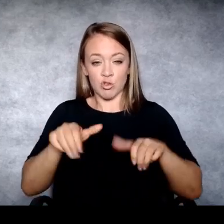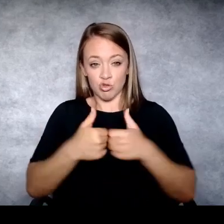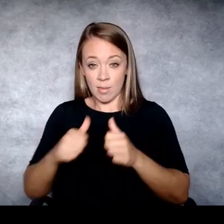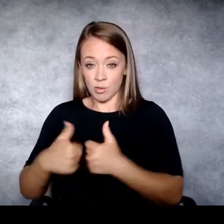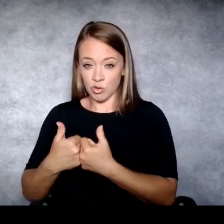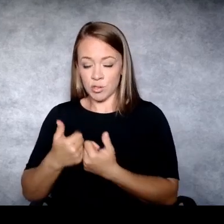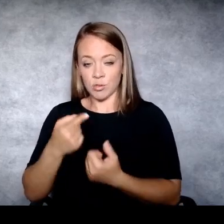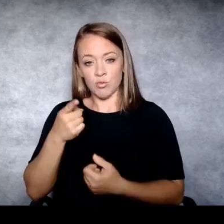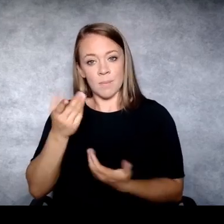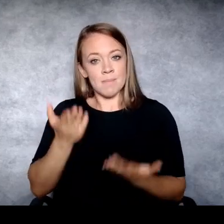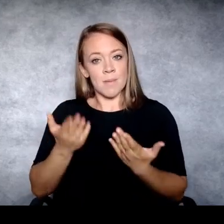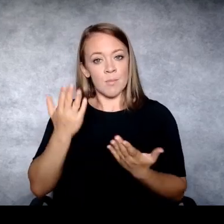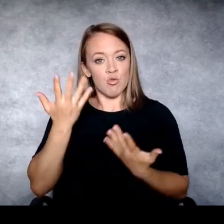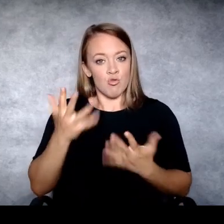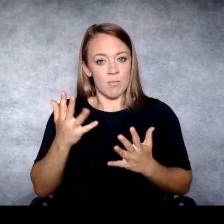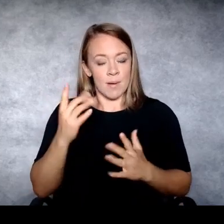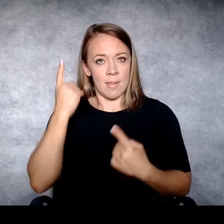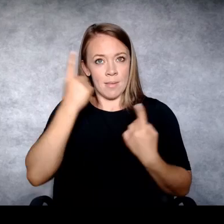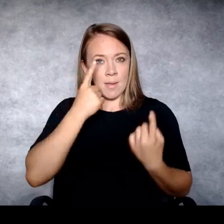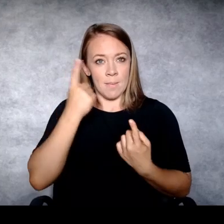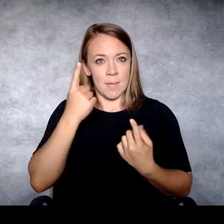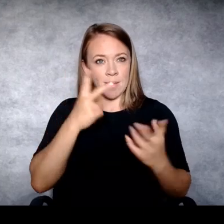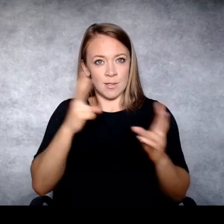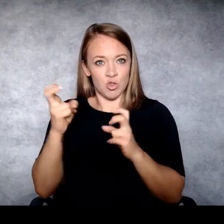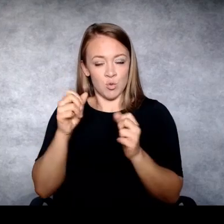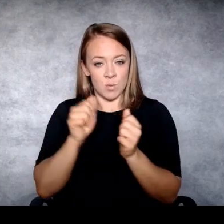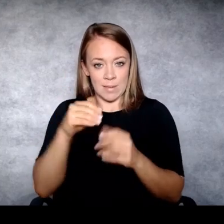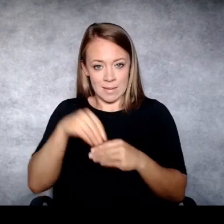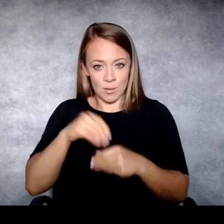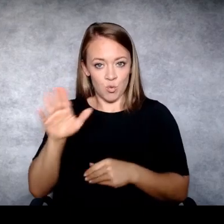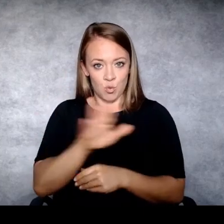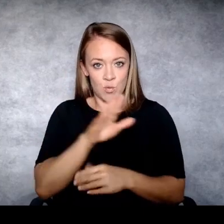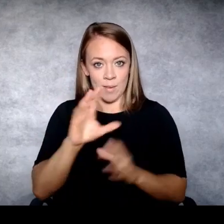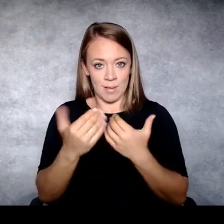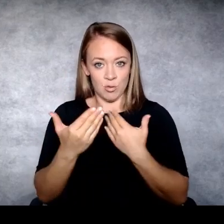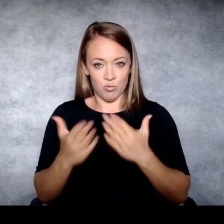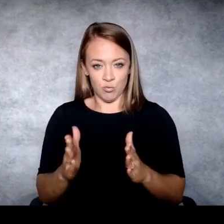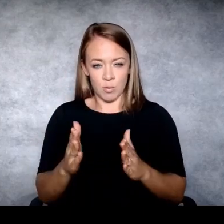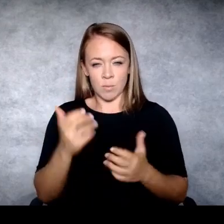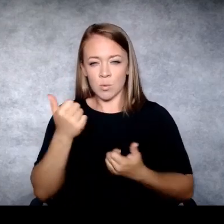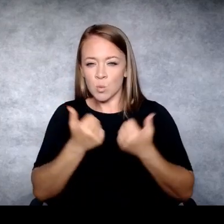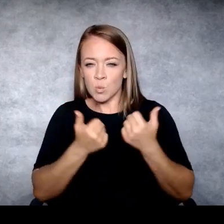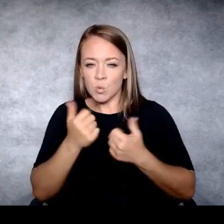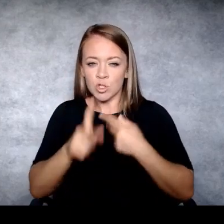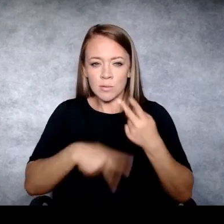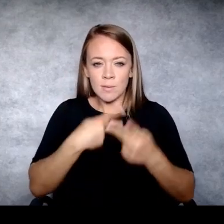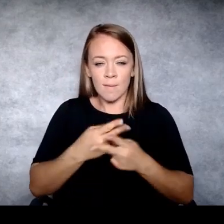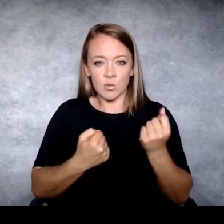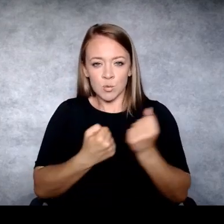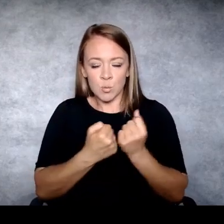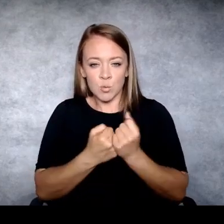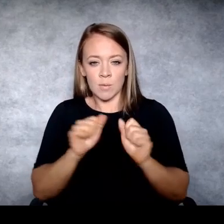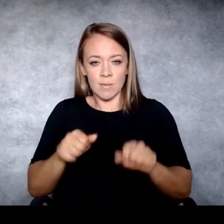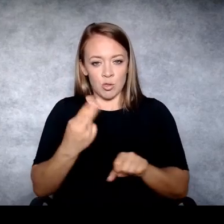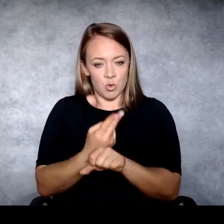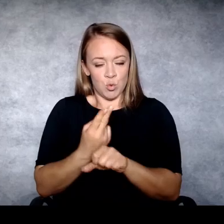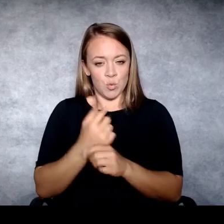be thinking about issues that arise in the classroom and what supports can be put in place to help your student be